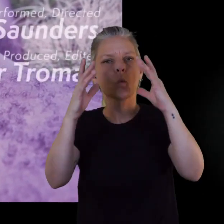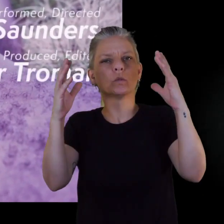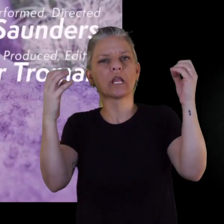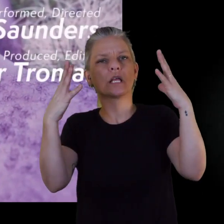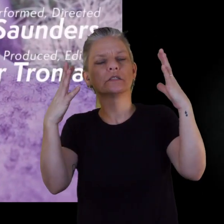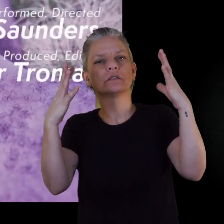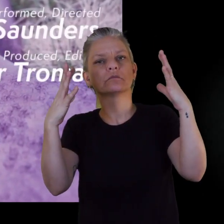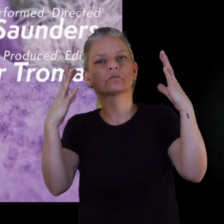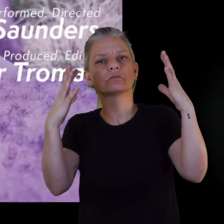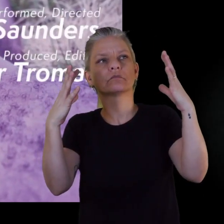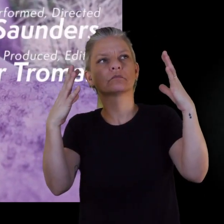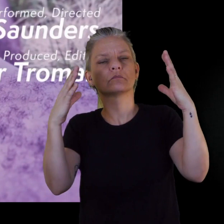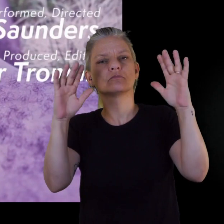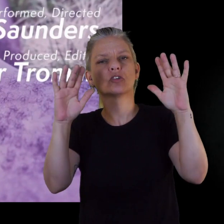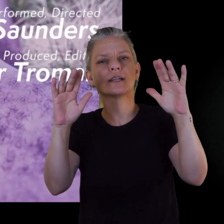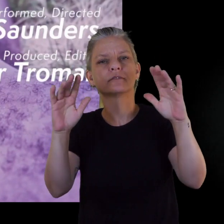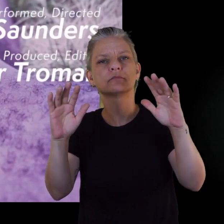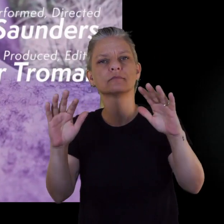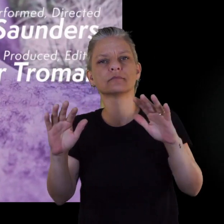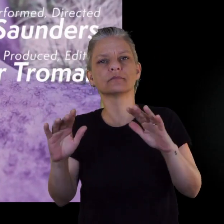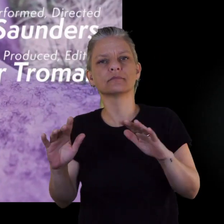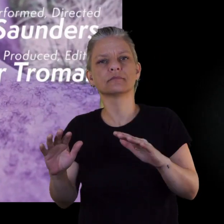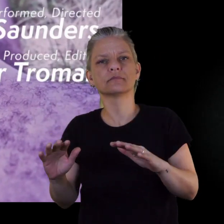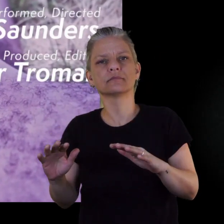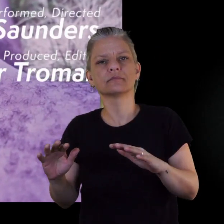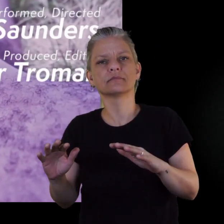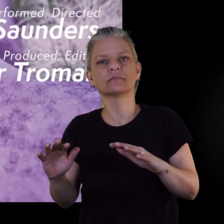Golden light, spring rain,